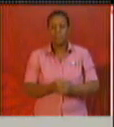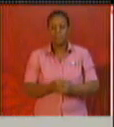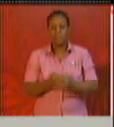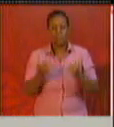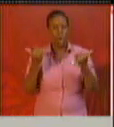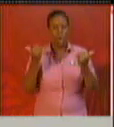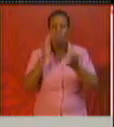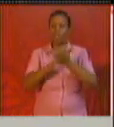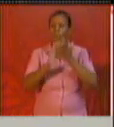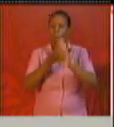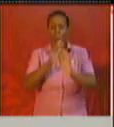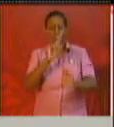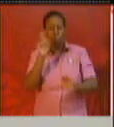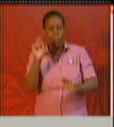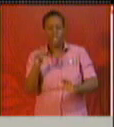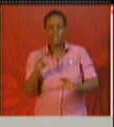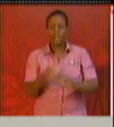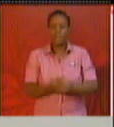But what I did want to ask